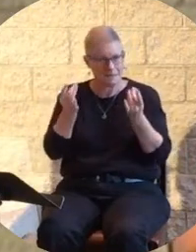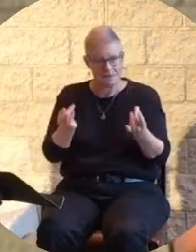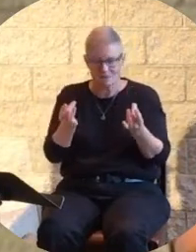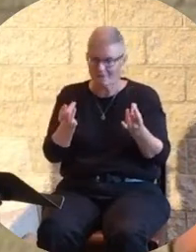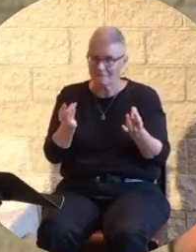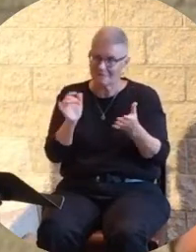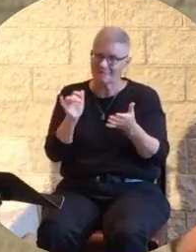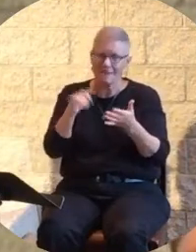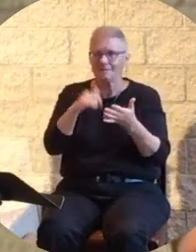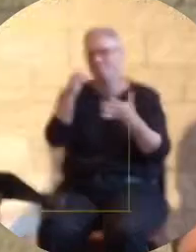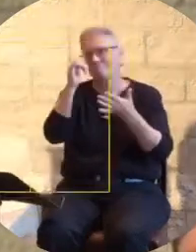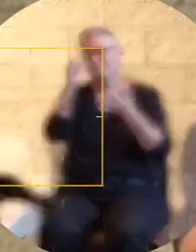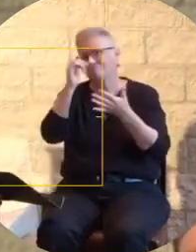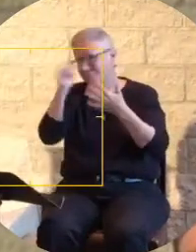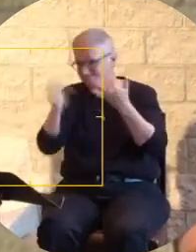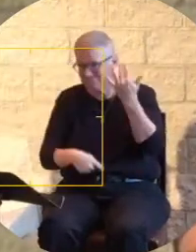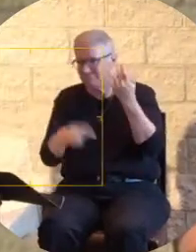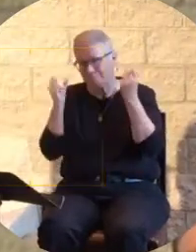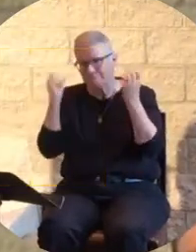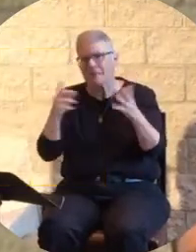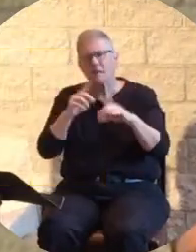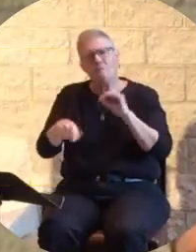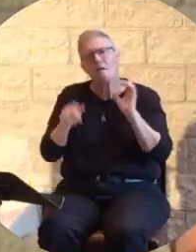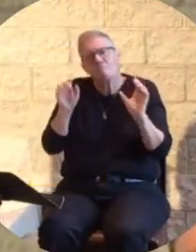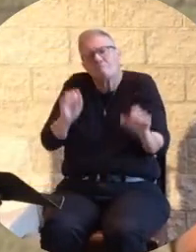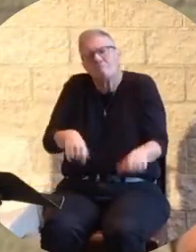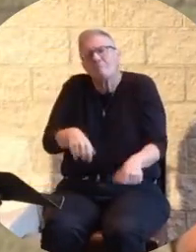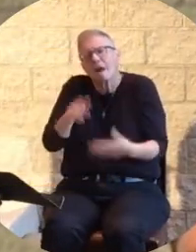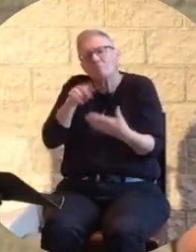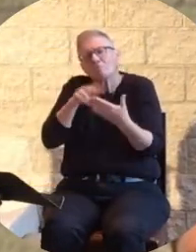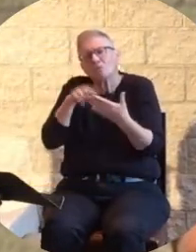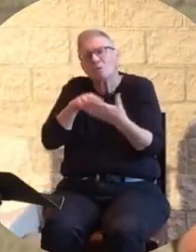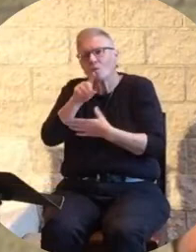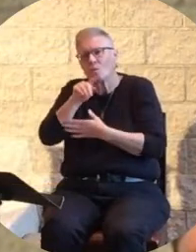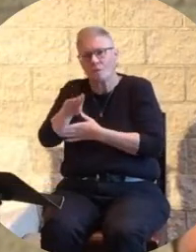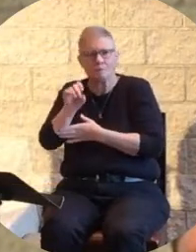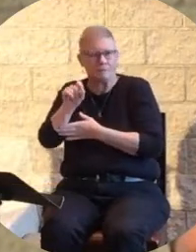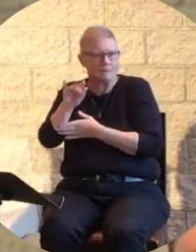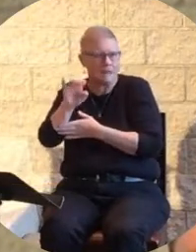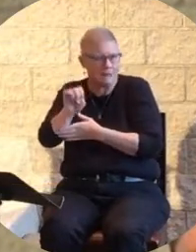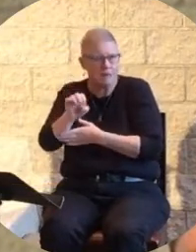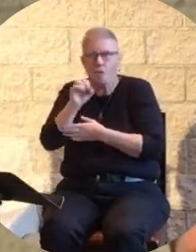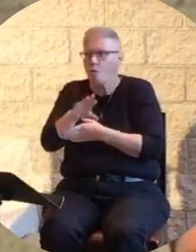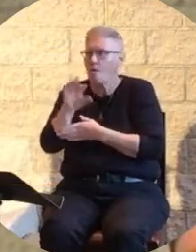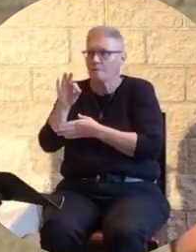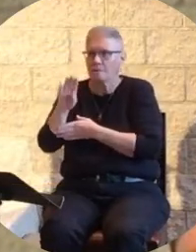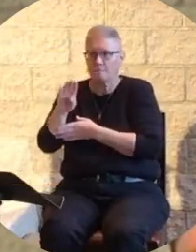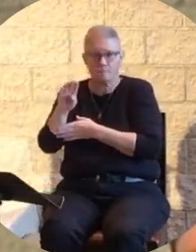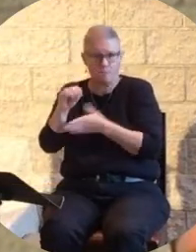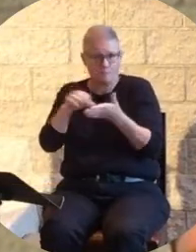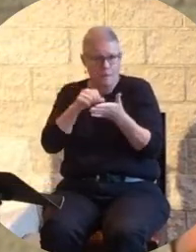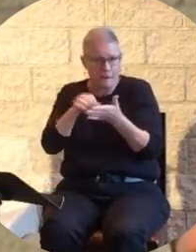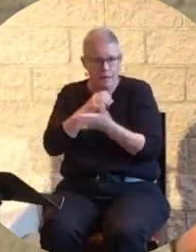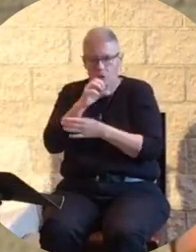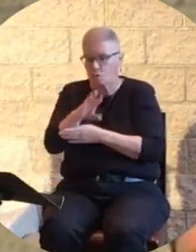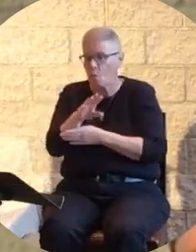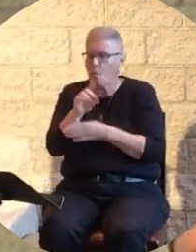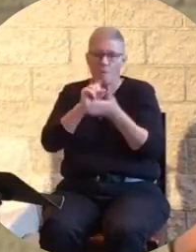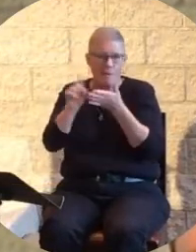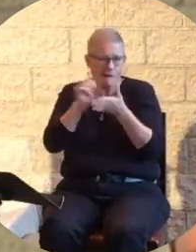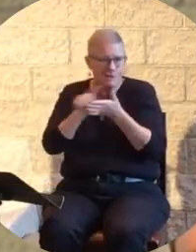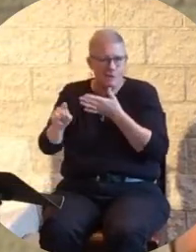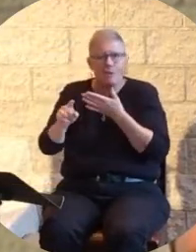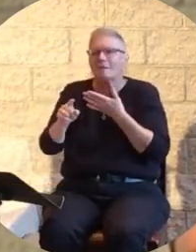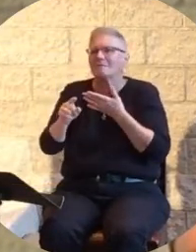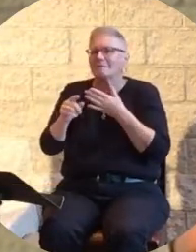upcoming events and activities on the church website. You can look on our Facebook page or our weekly Peek at the Week email,